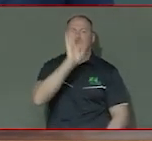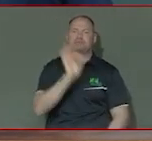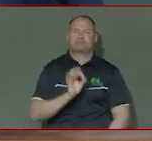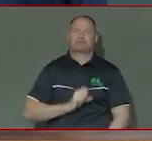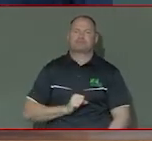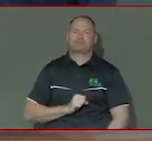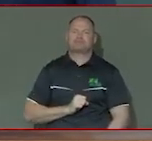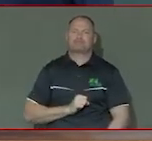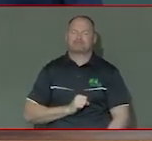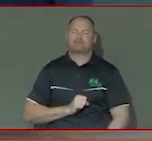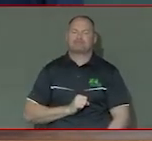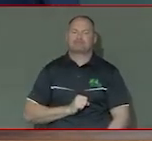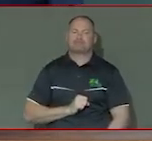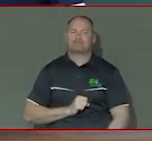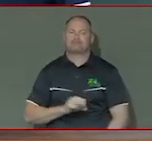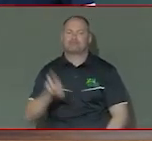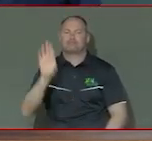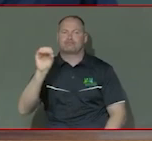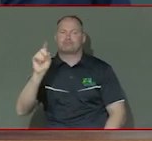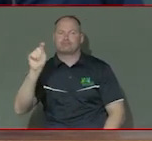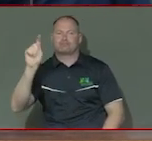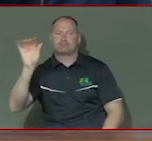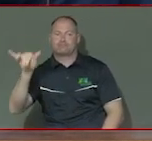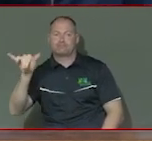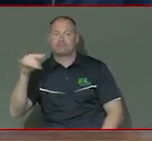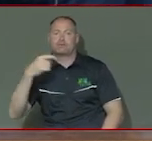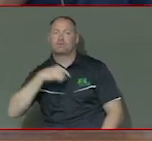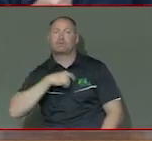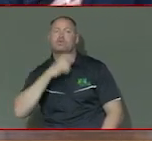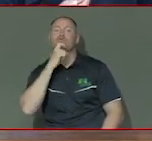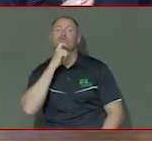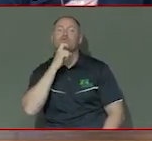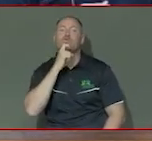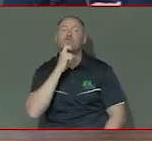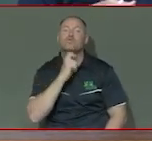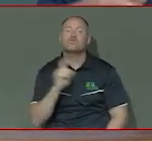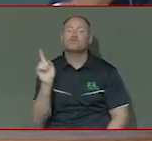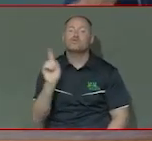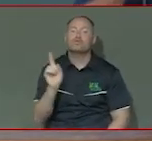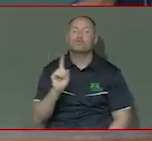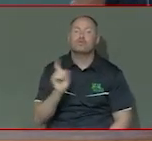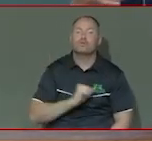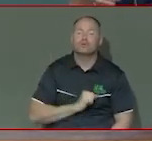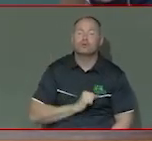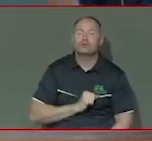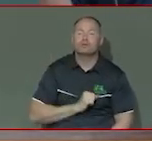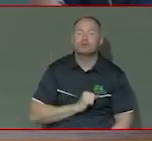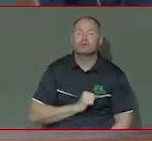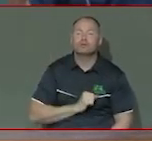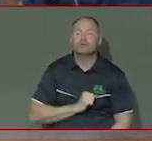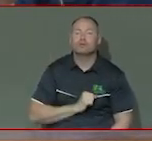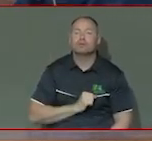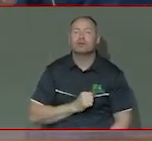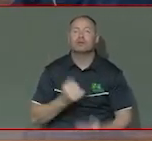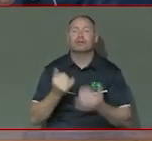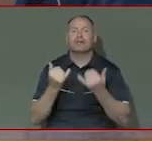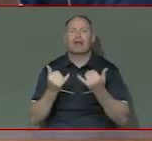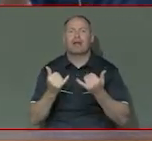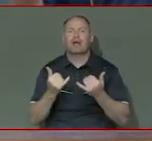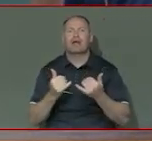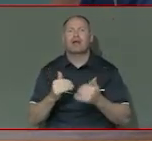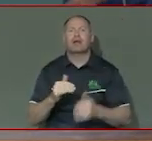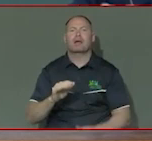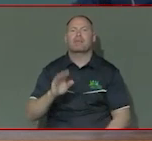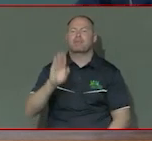now, with ROTCE, we have to use the word gearing. And we must say, is it a positive gearing or